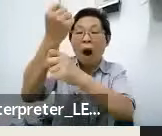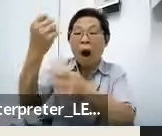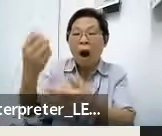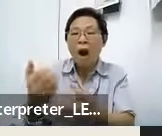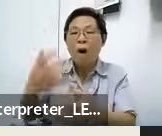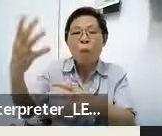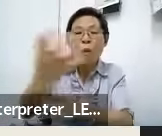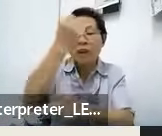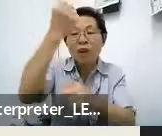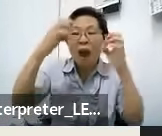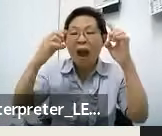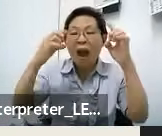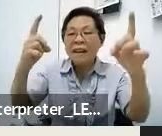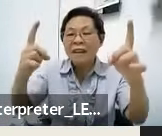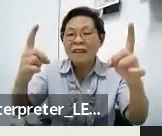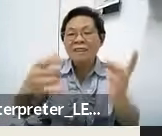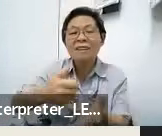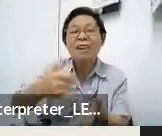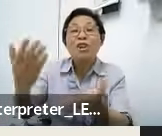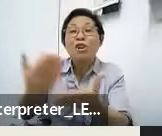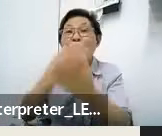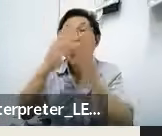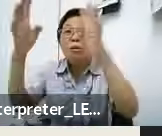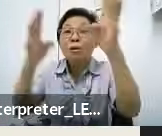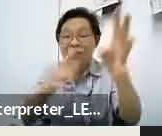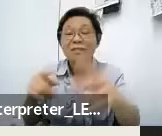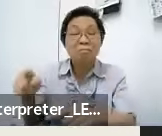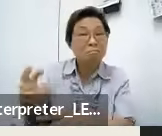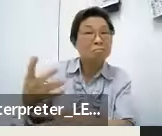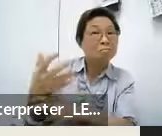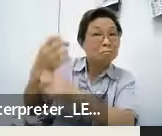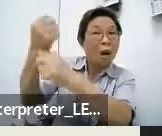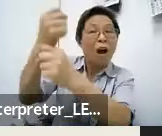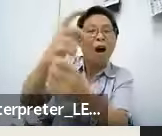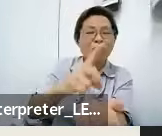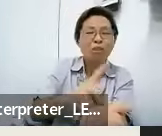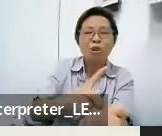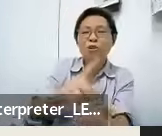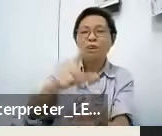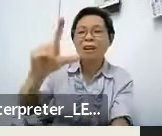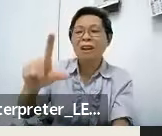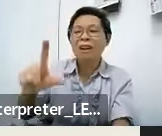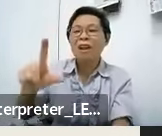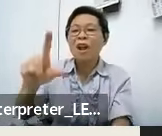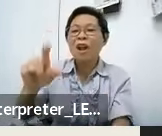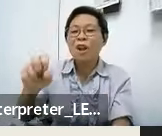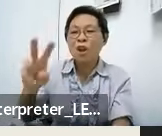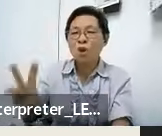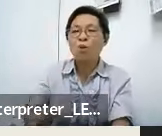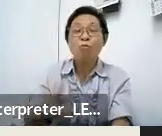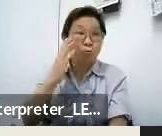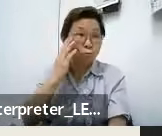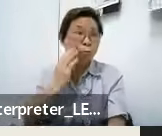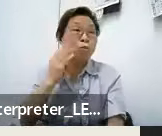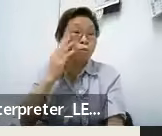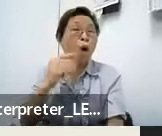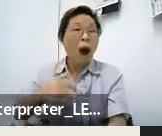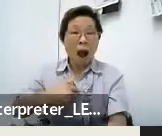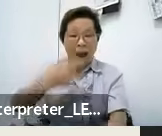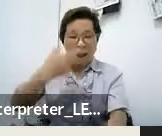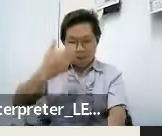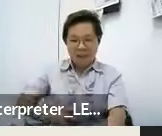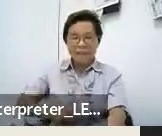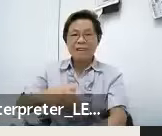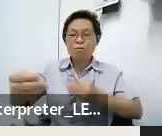2022. So let us make this session a truly enriching experience. And as your moderator for today, I